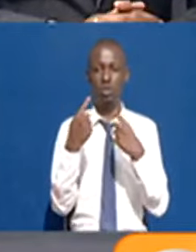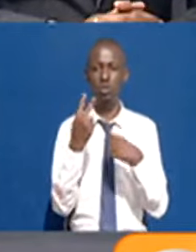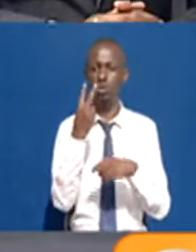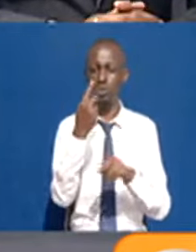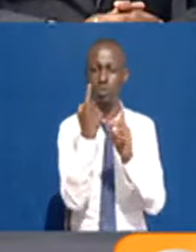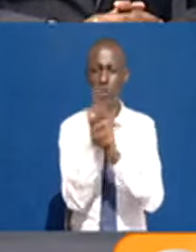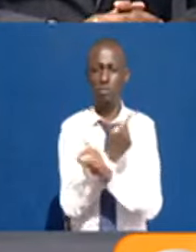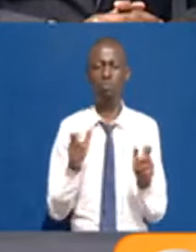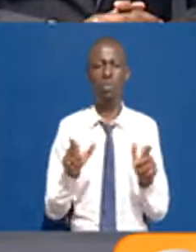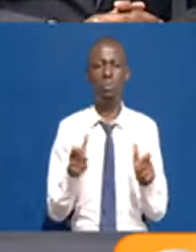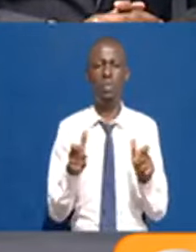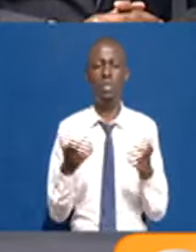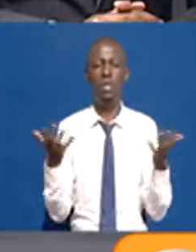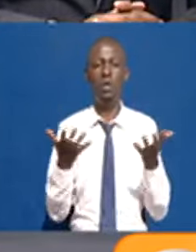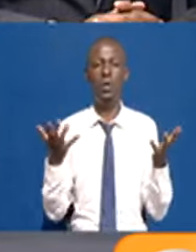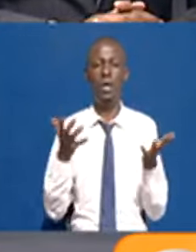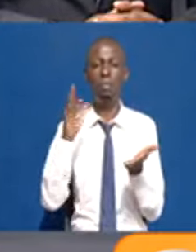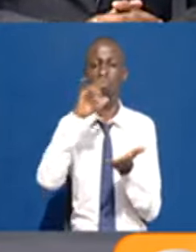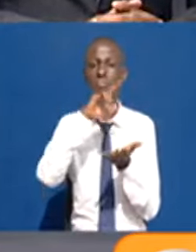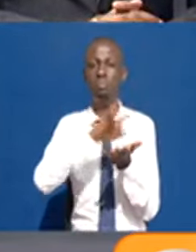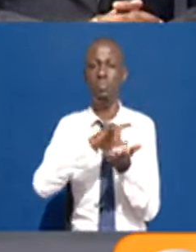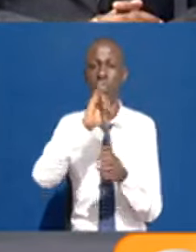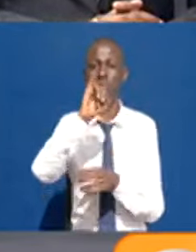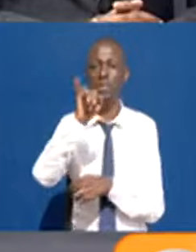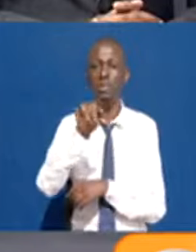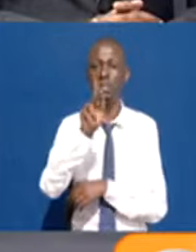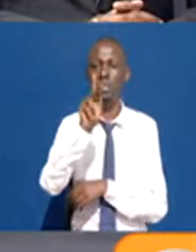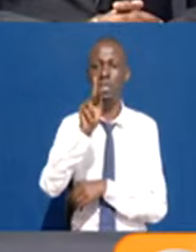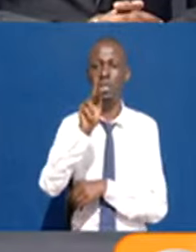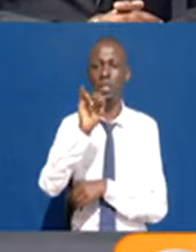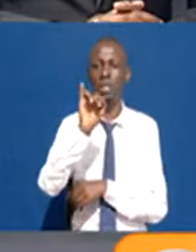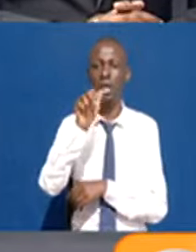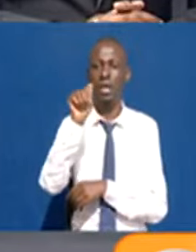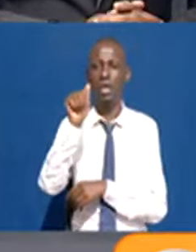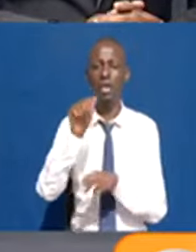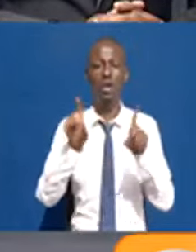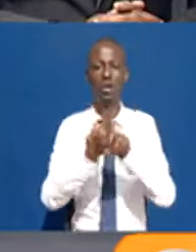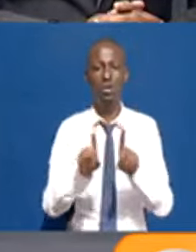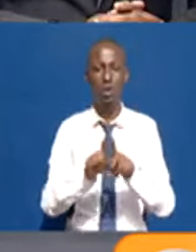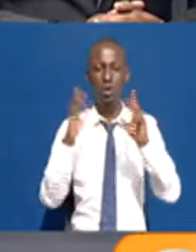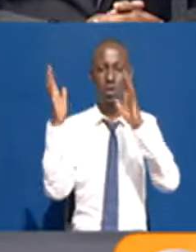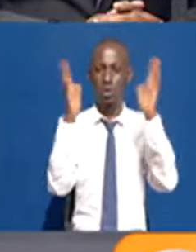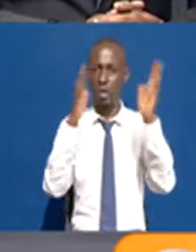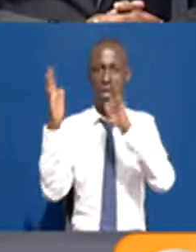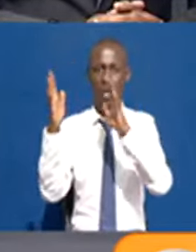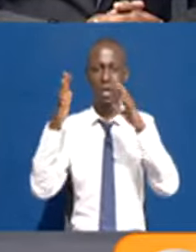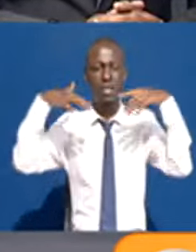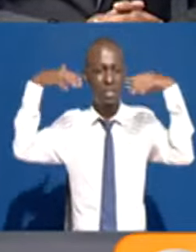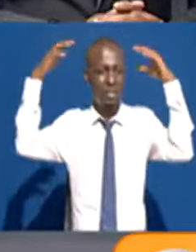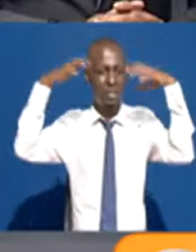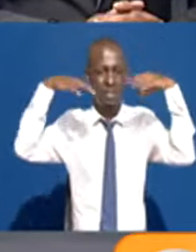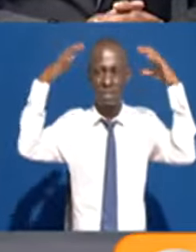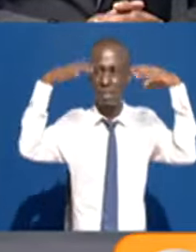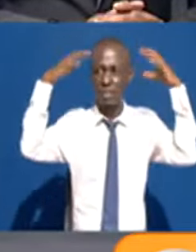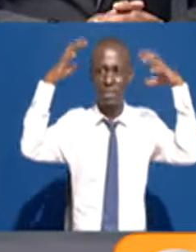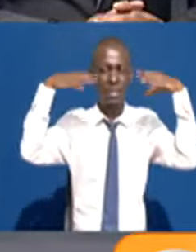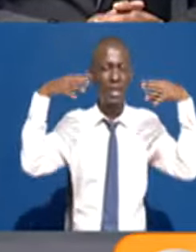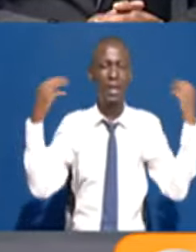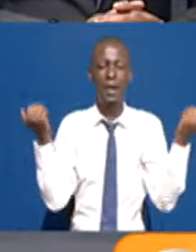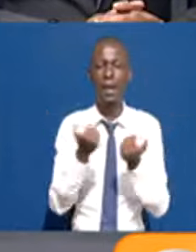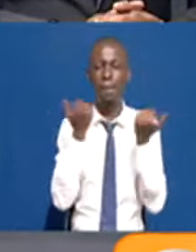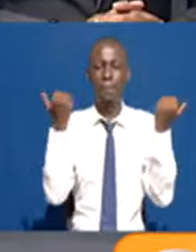conferences at JKIA. Then there is the weather. Yes, the rains. And was it